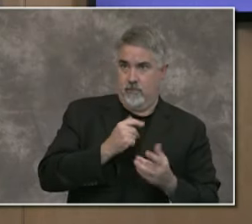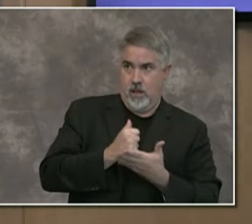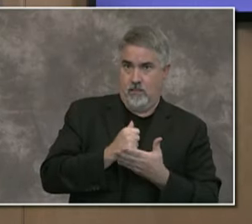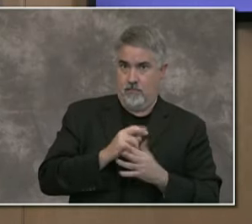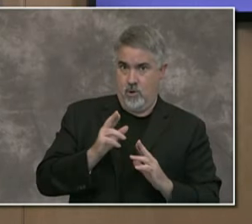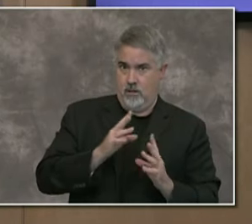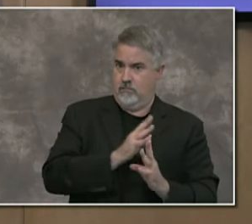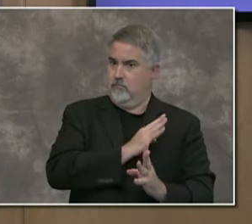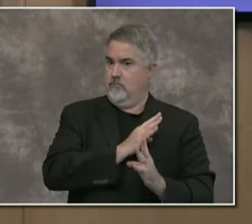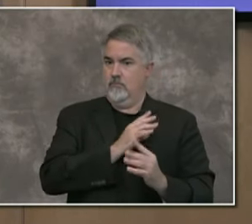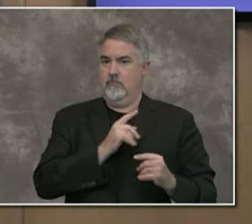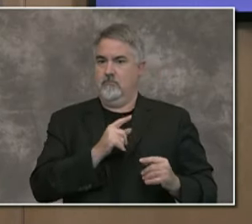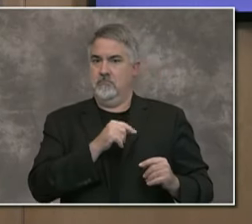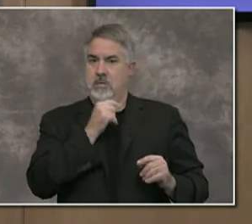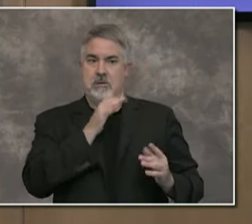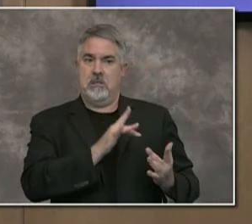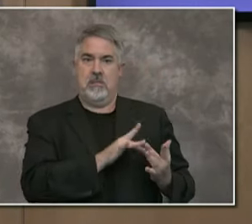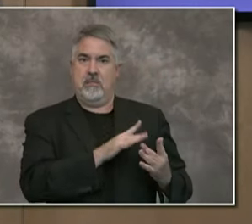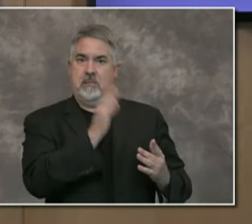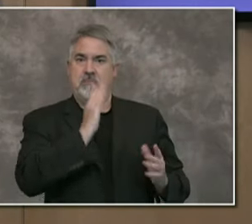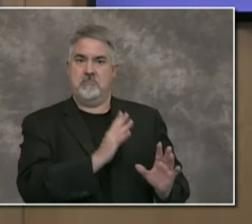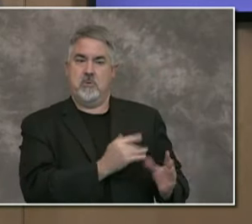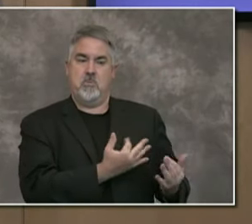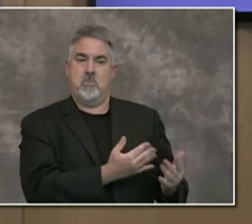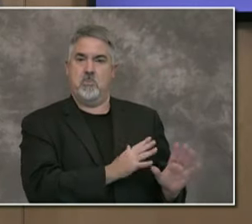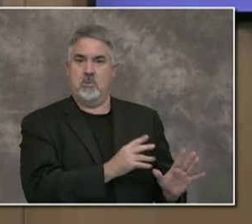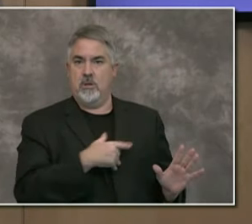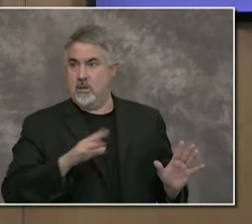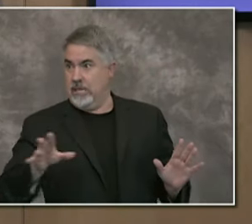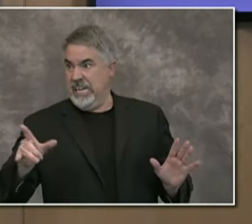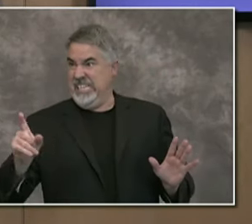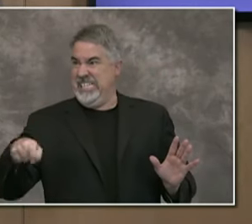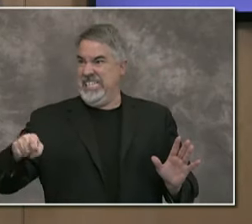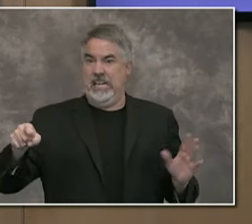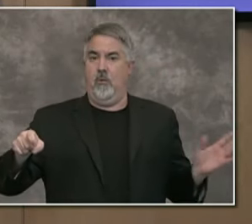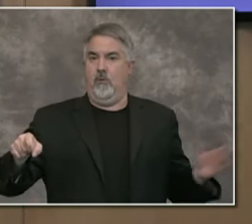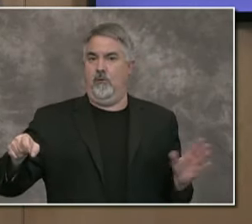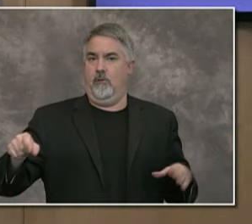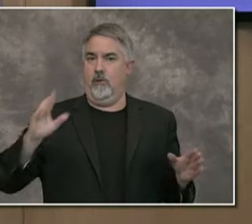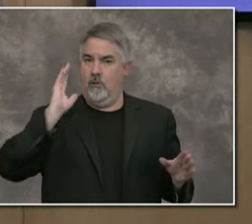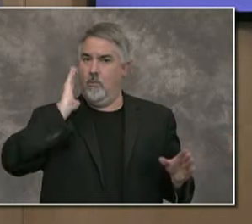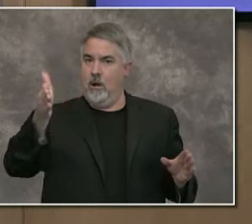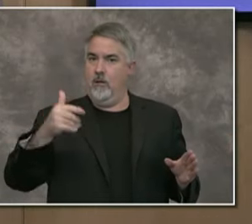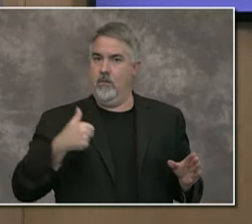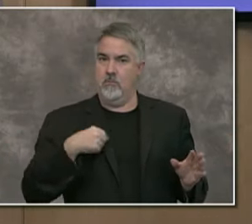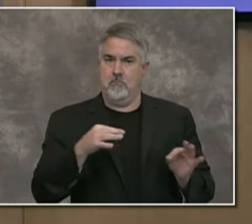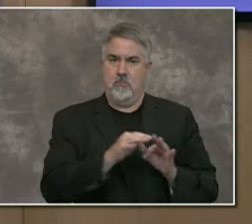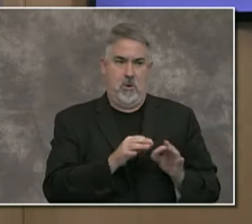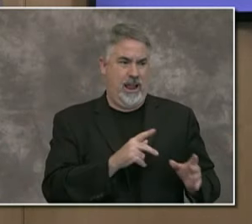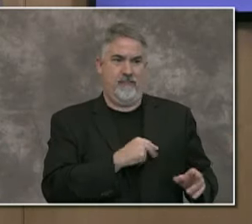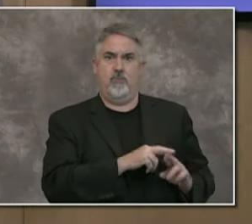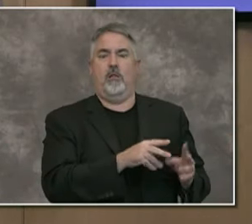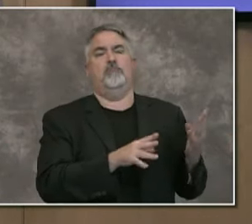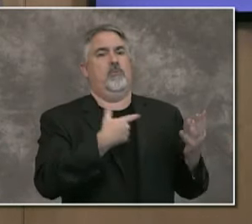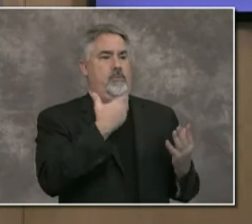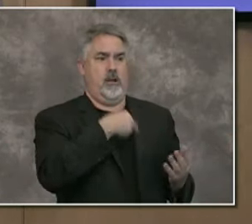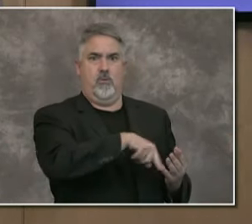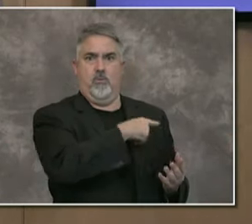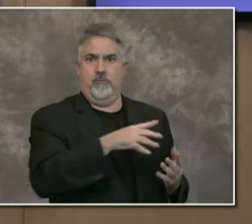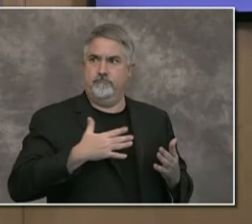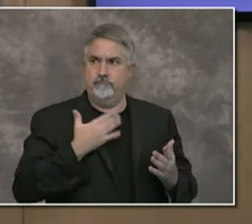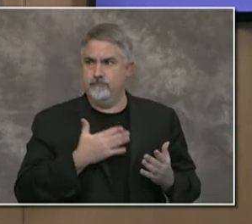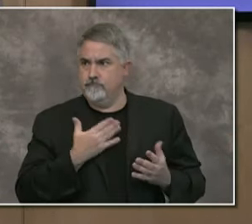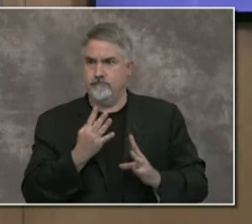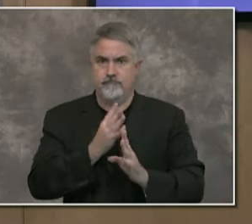so you may not be contacted immediately, but know that we are tracking you, and we do appreciate you, and we will continue